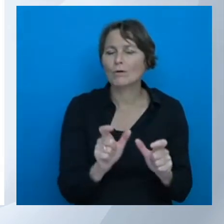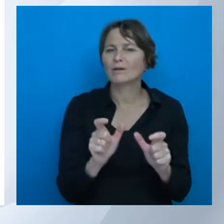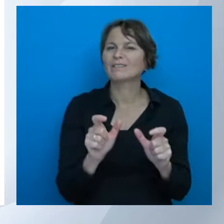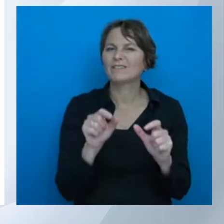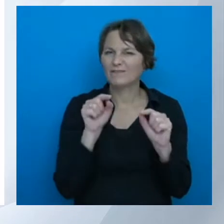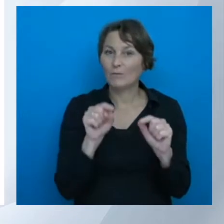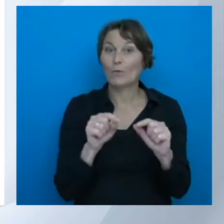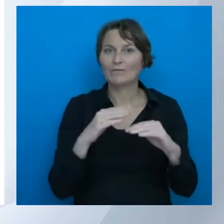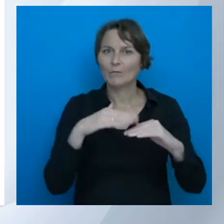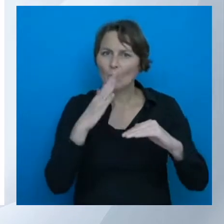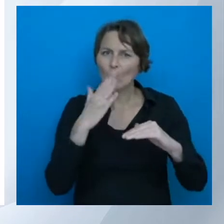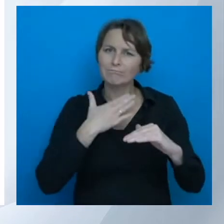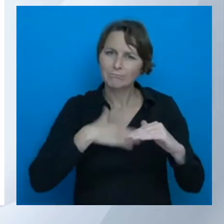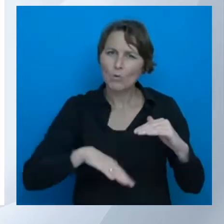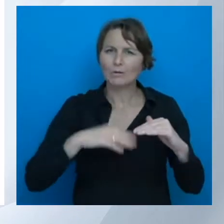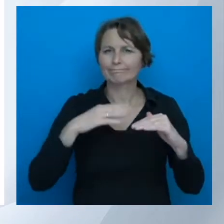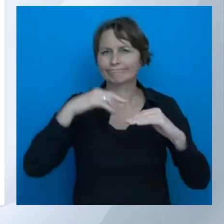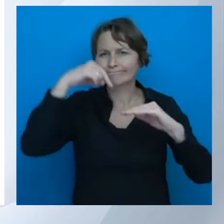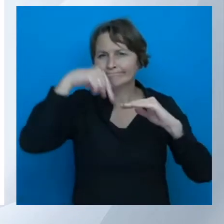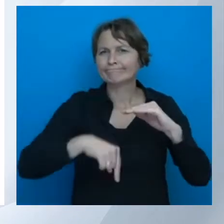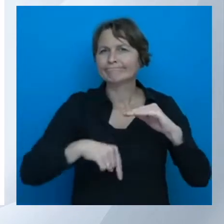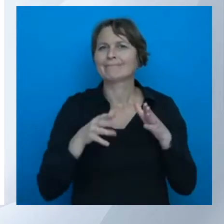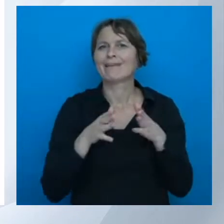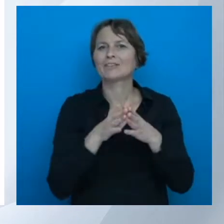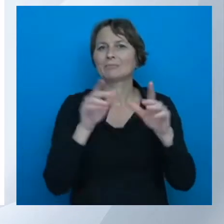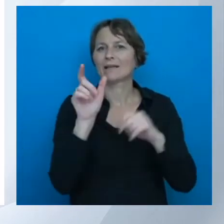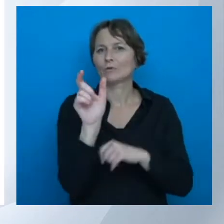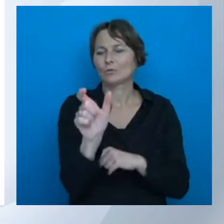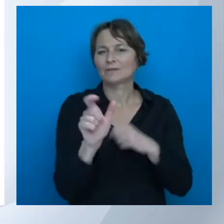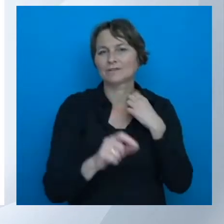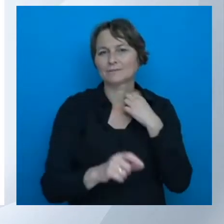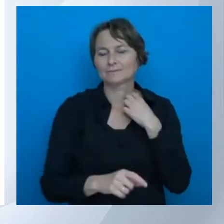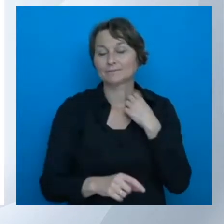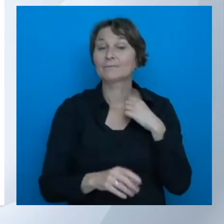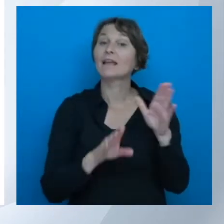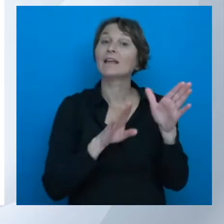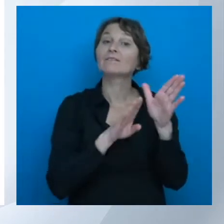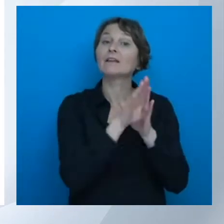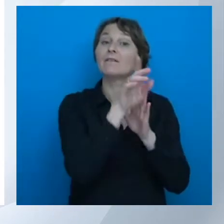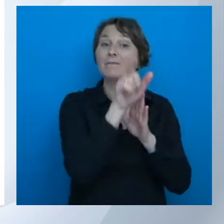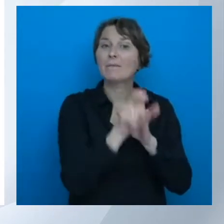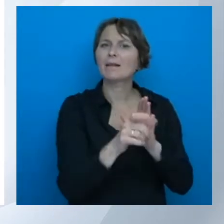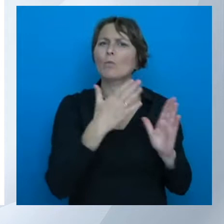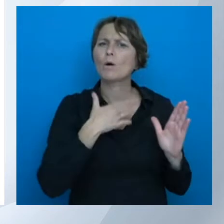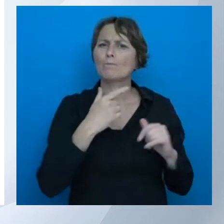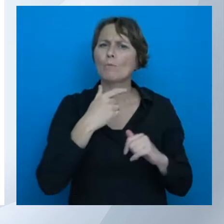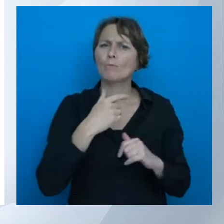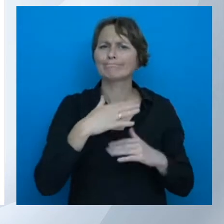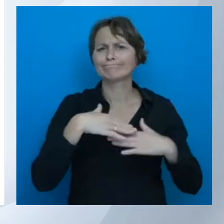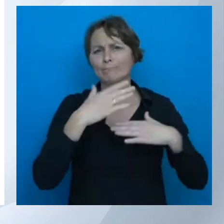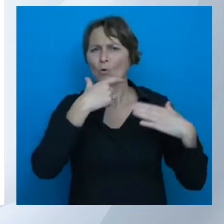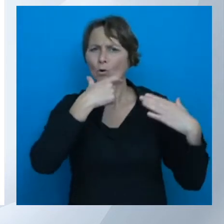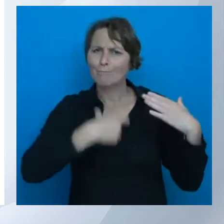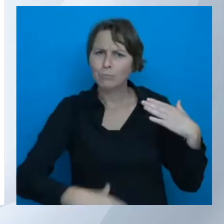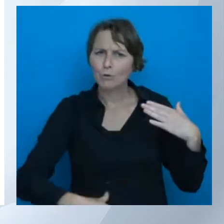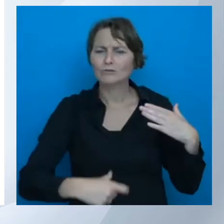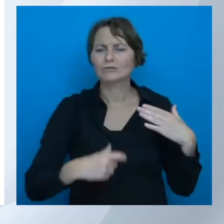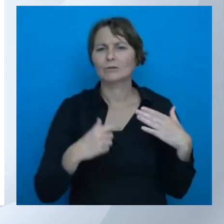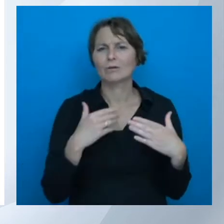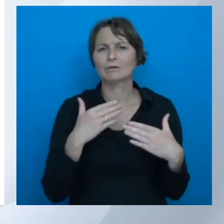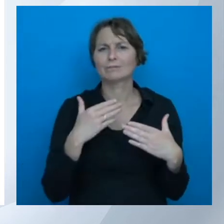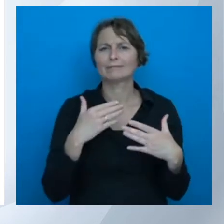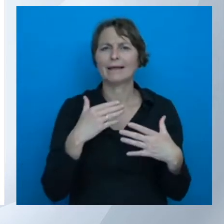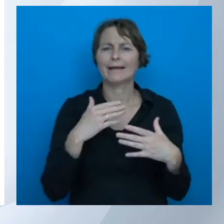explained. If the developer wants to define a personalized model, then the preprocessor, the predictor, and the